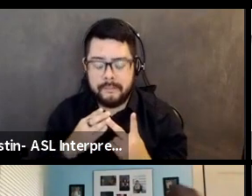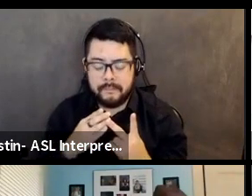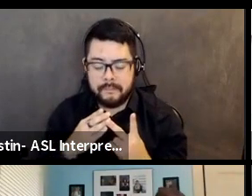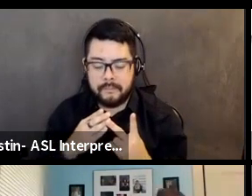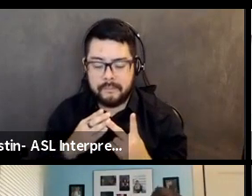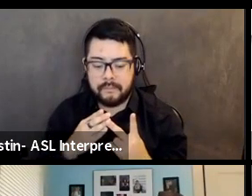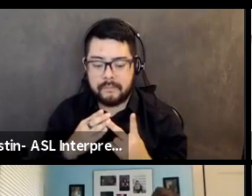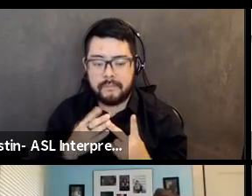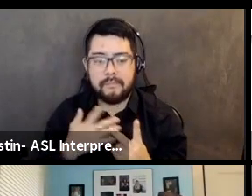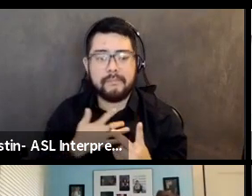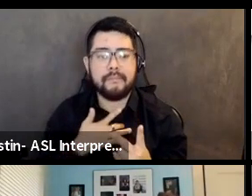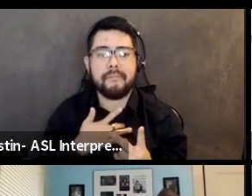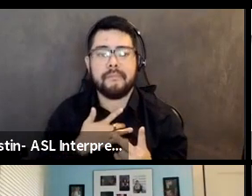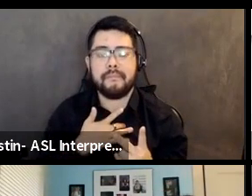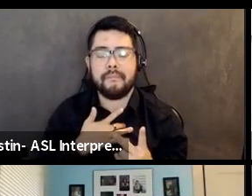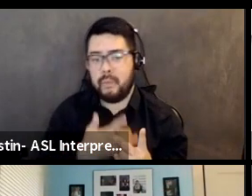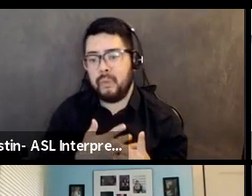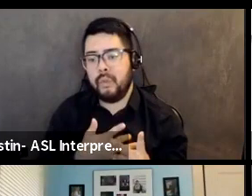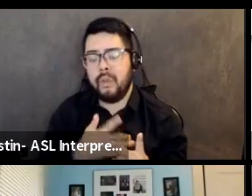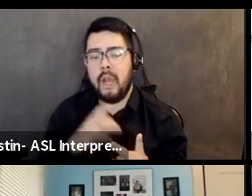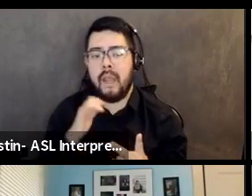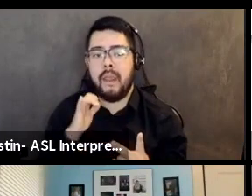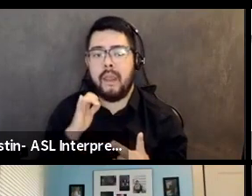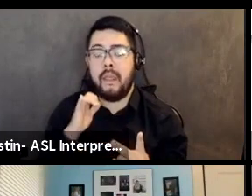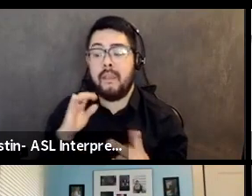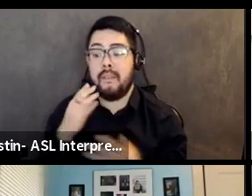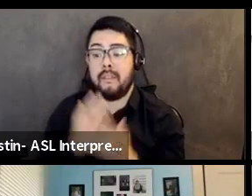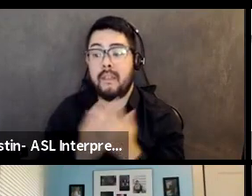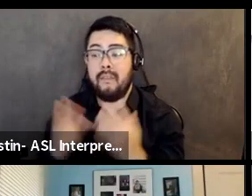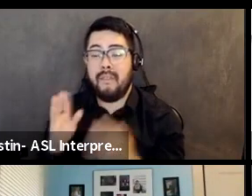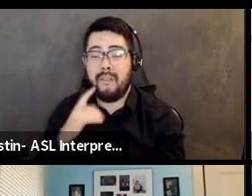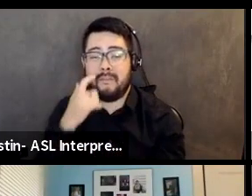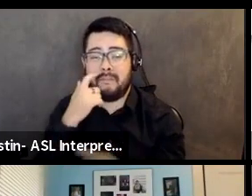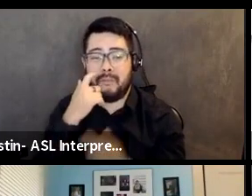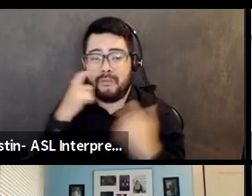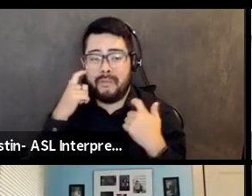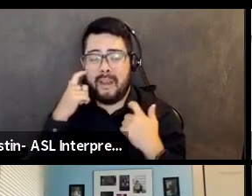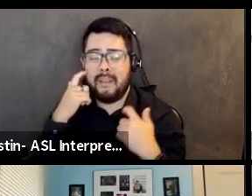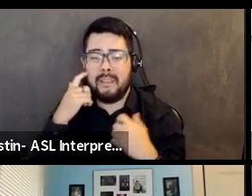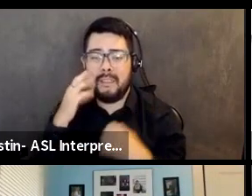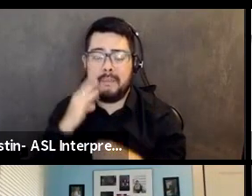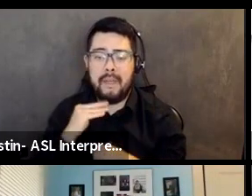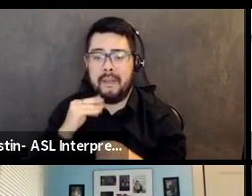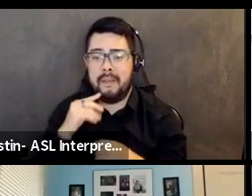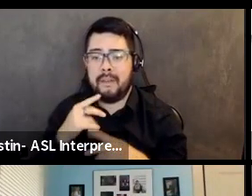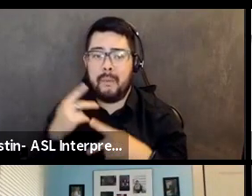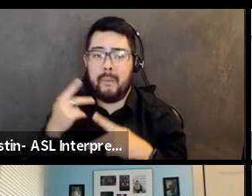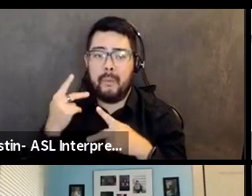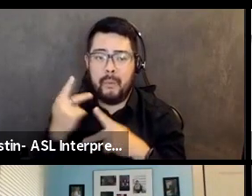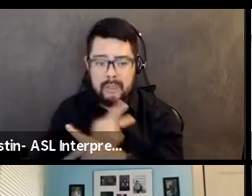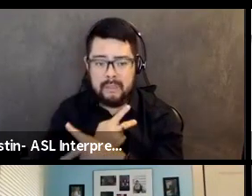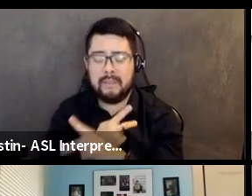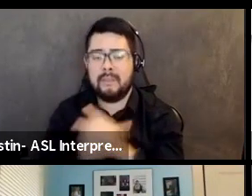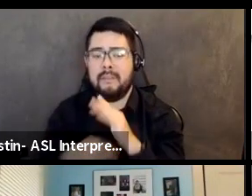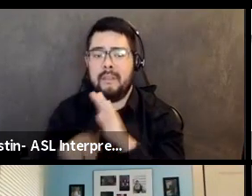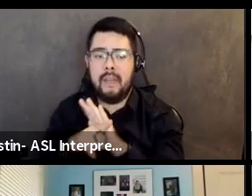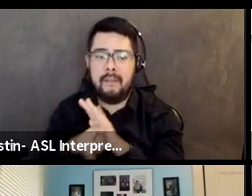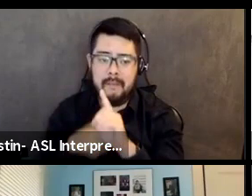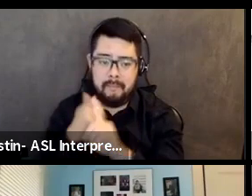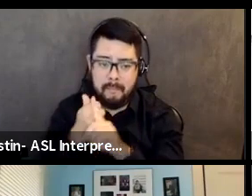worsen some of the the traumatic experiences that we've mentioned uh